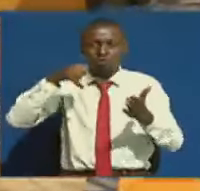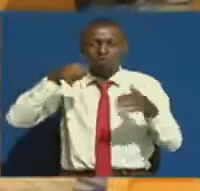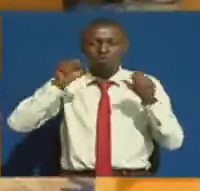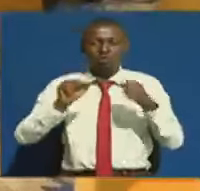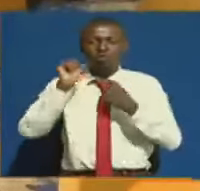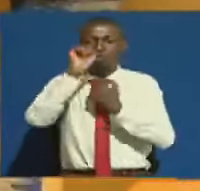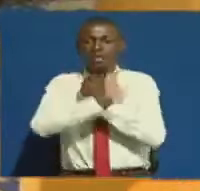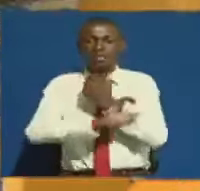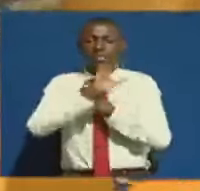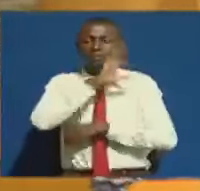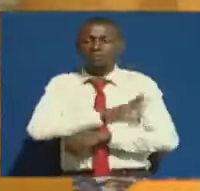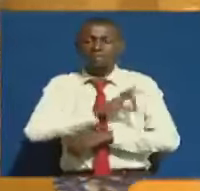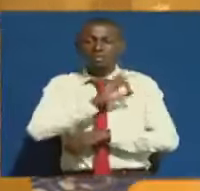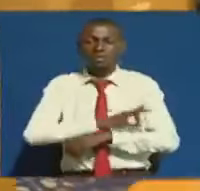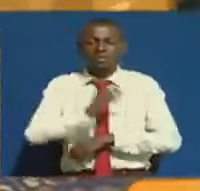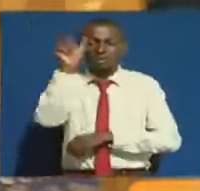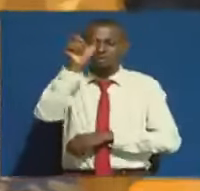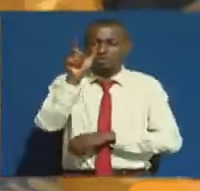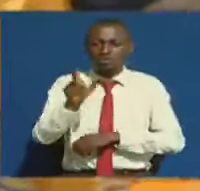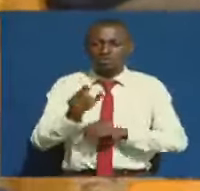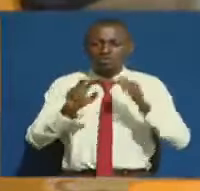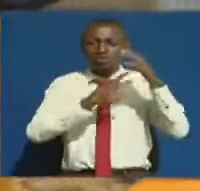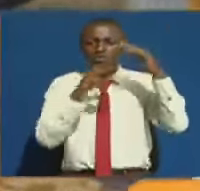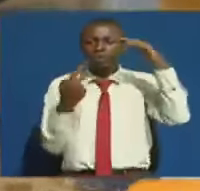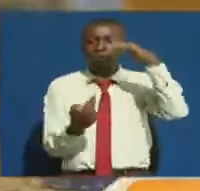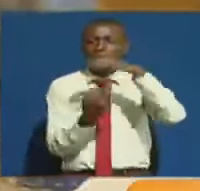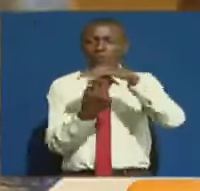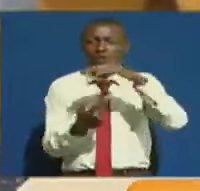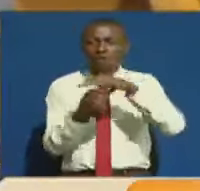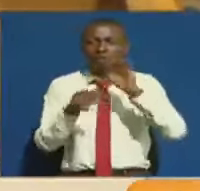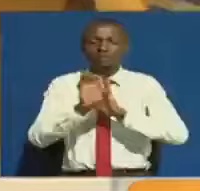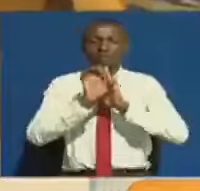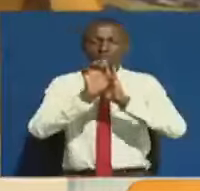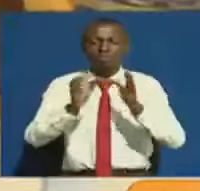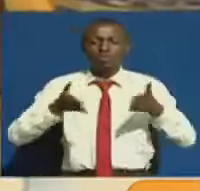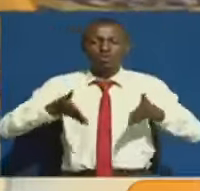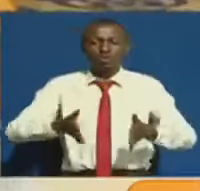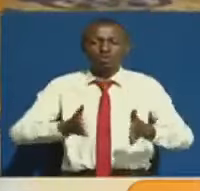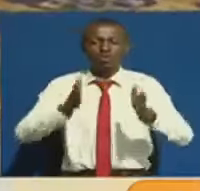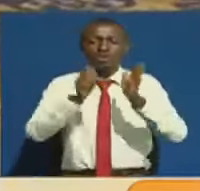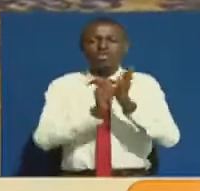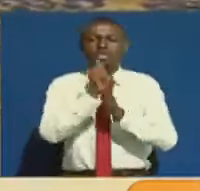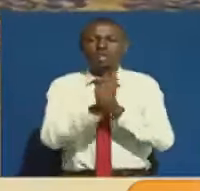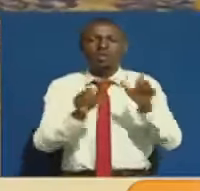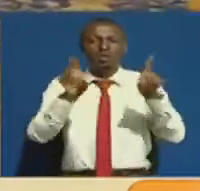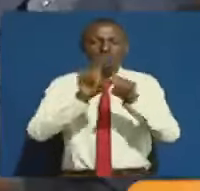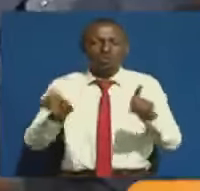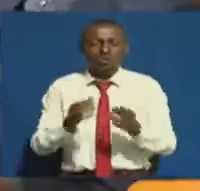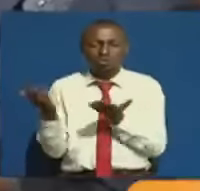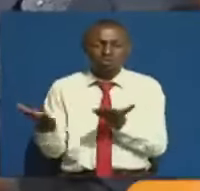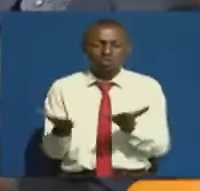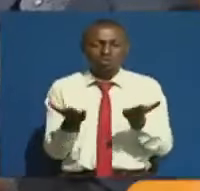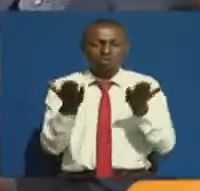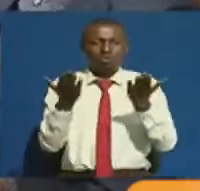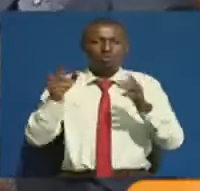benefit from EAC's regional infrastructure projects such as roads, railway, and enhanced transportation links.